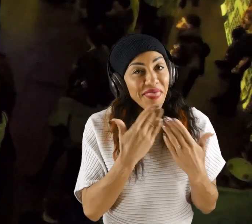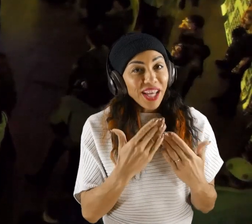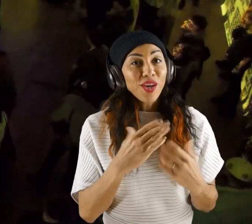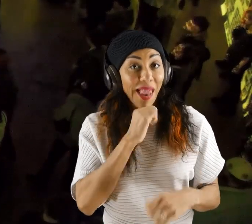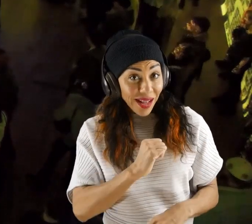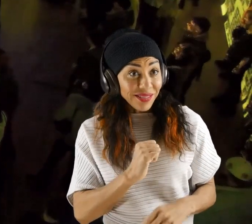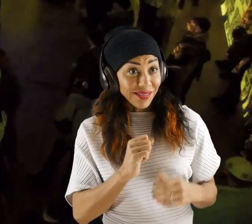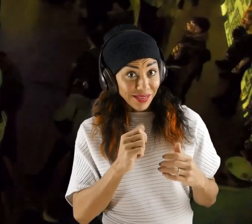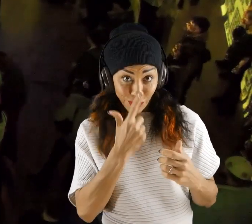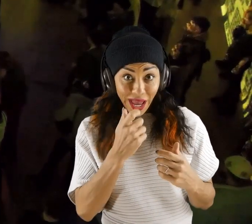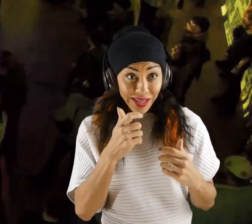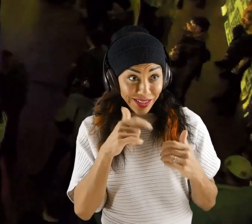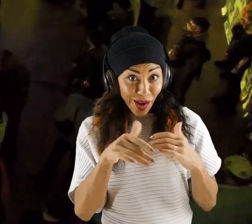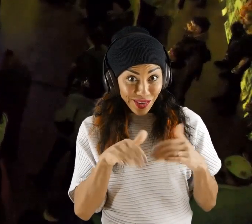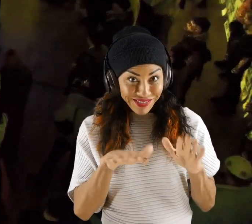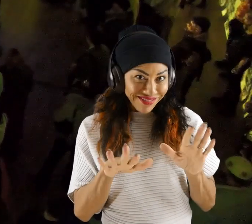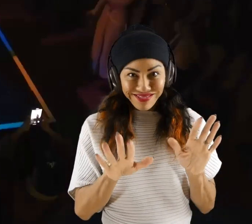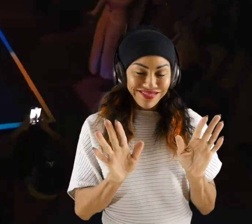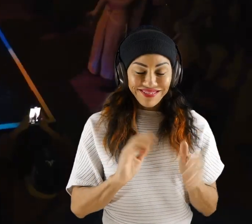You can go. And